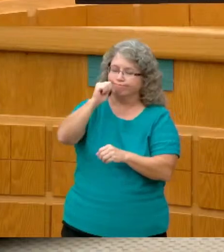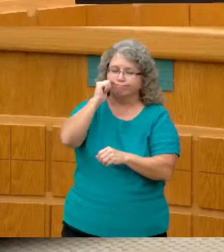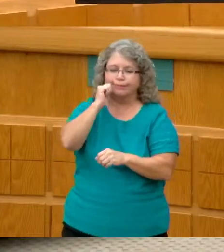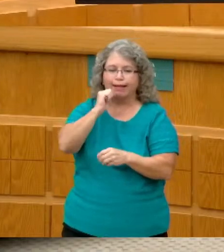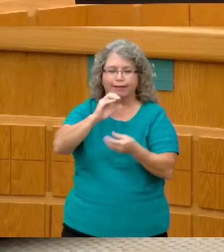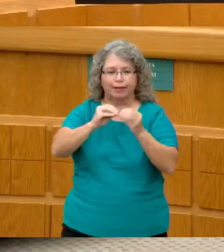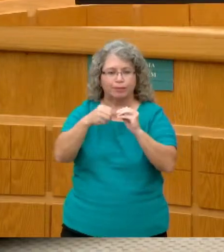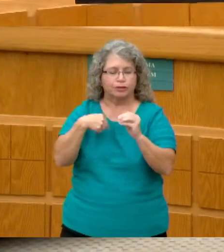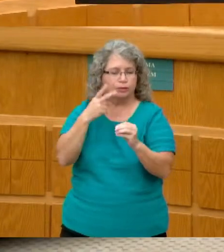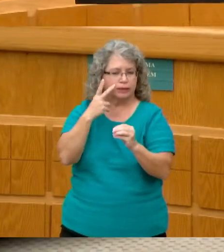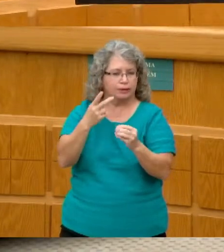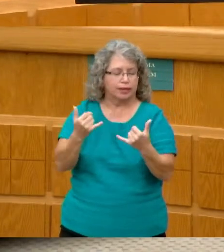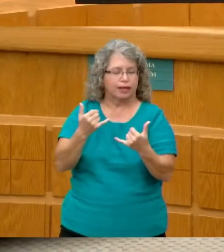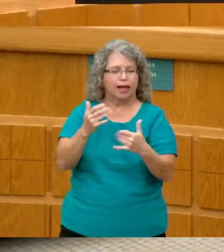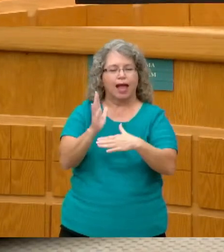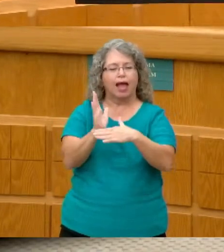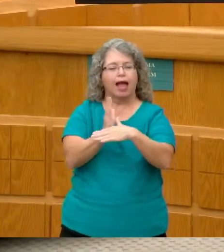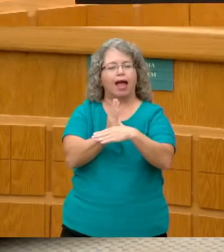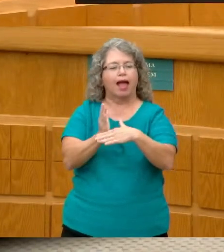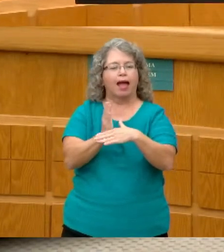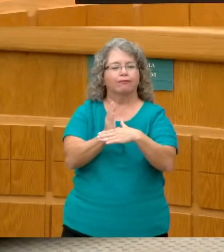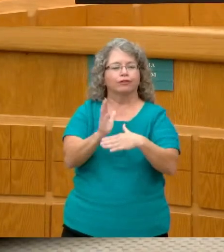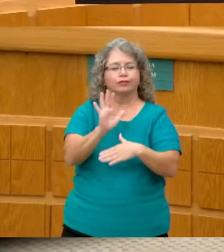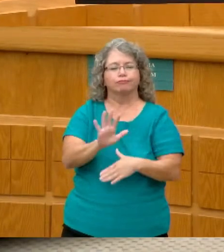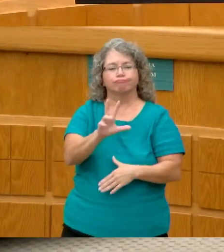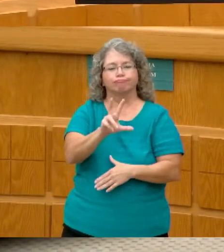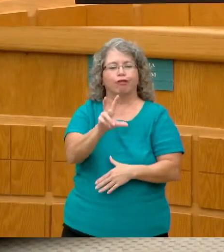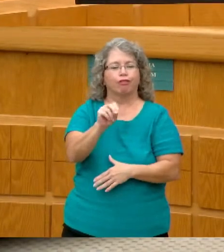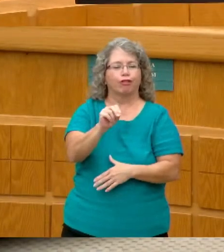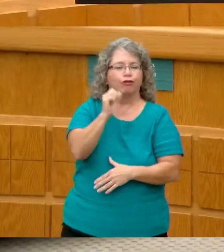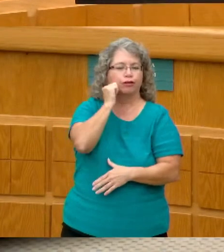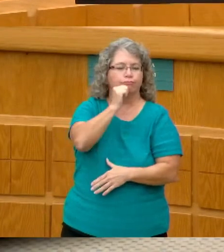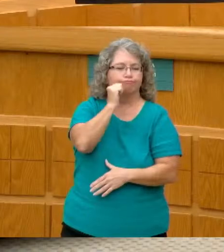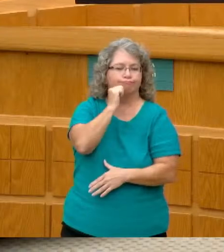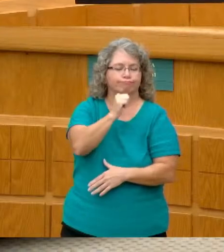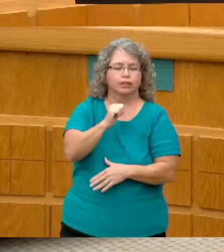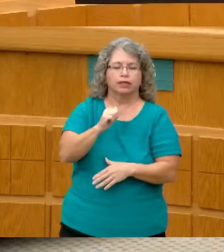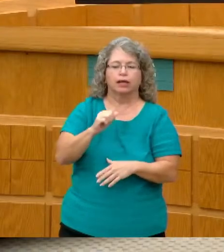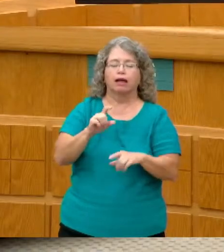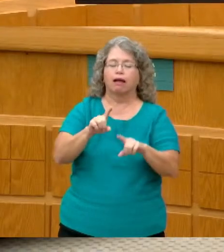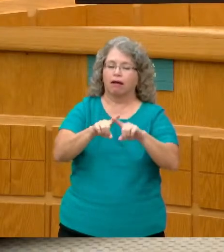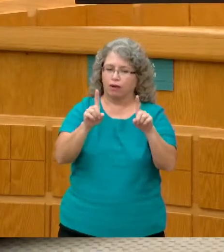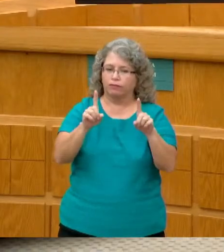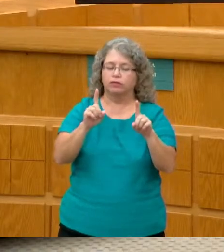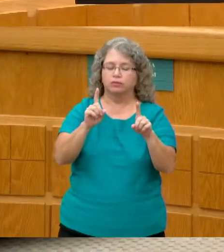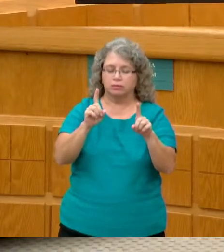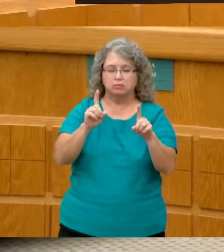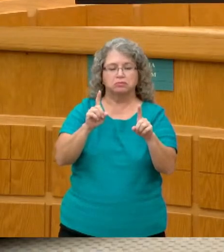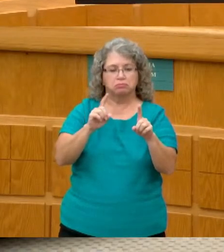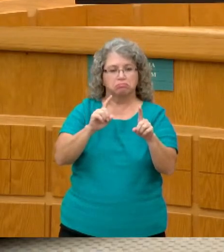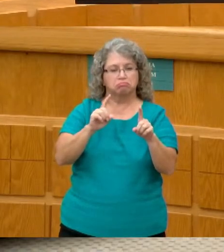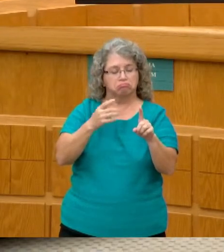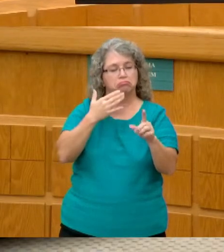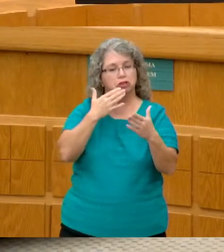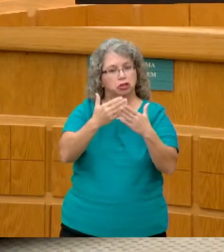now, averaging about 30 a day. Although we are on a significant decline.